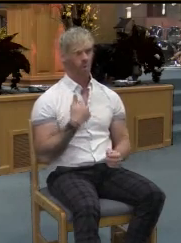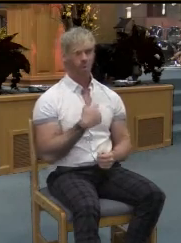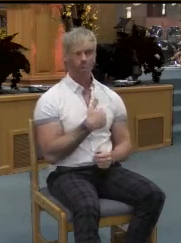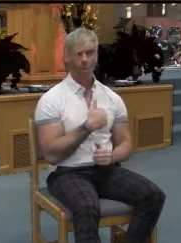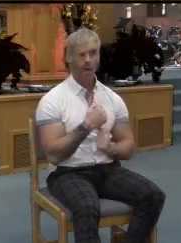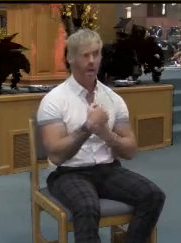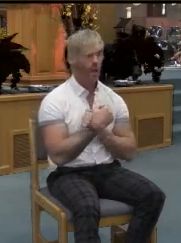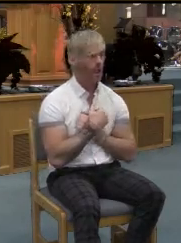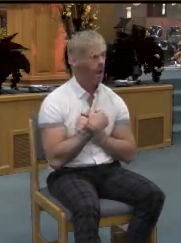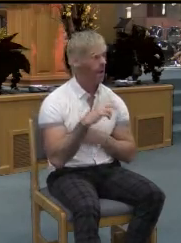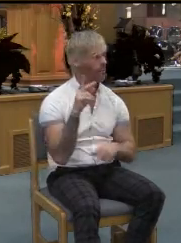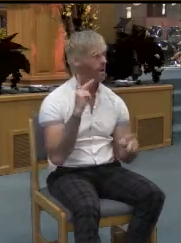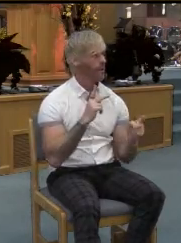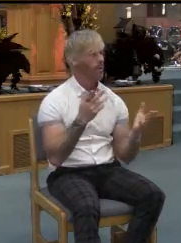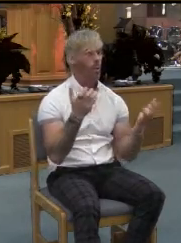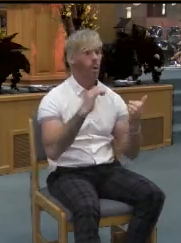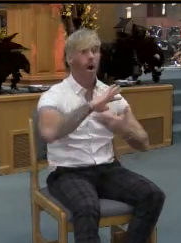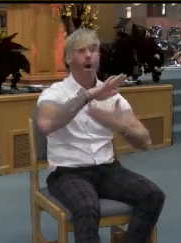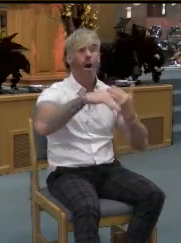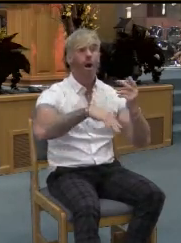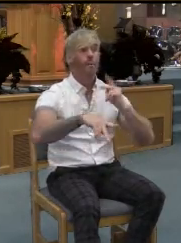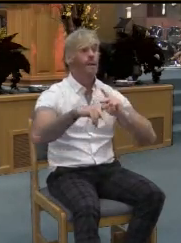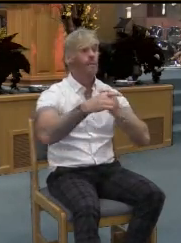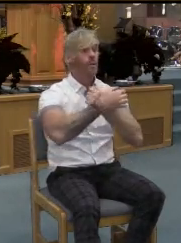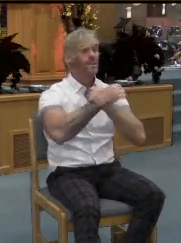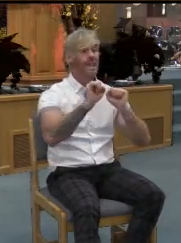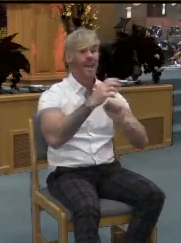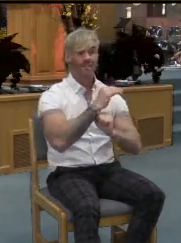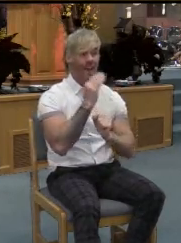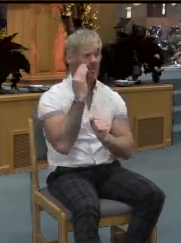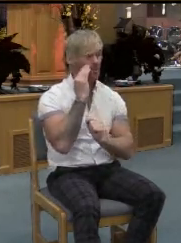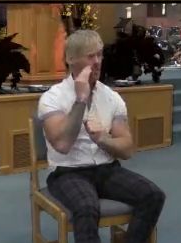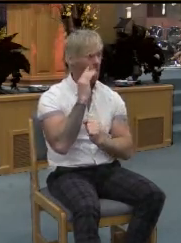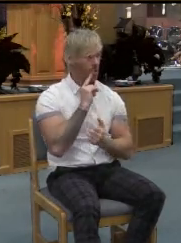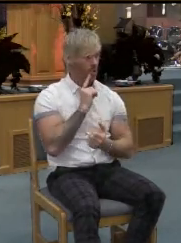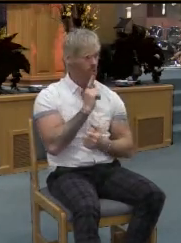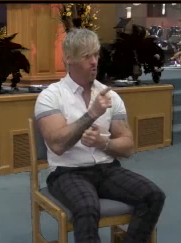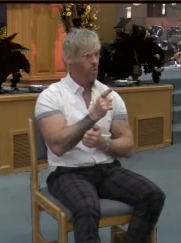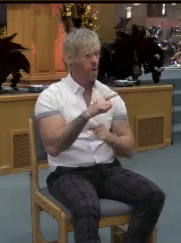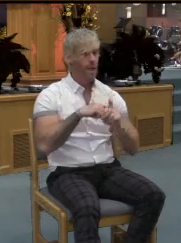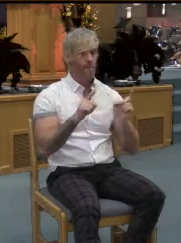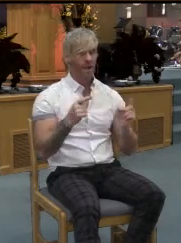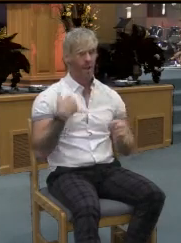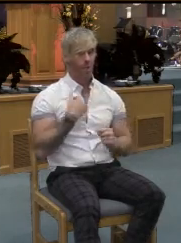love people. We want everyone to be saved and to come to the knowledge of the truth, but we're looked upon as enemies.